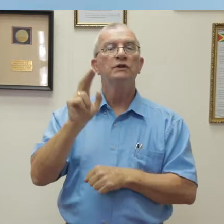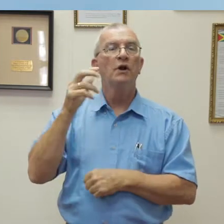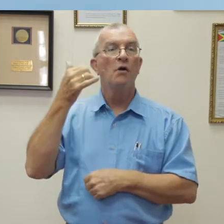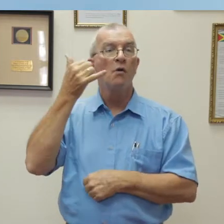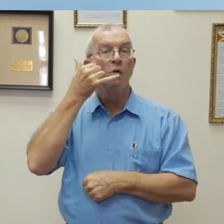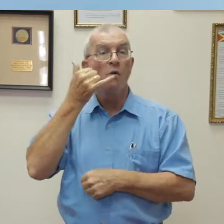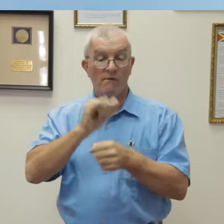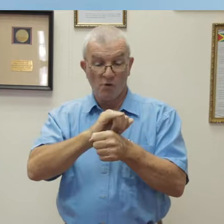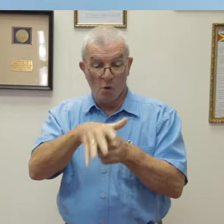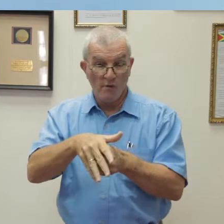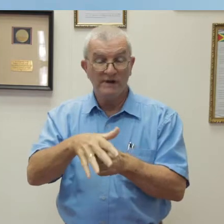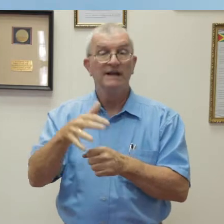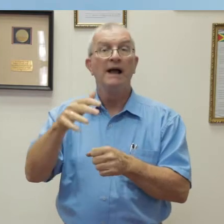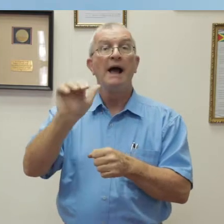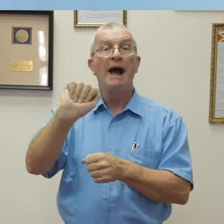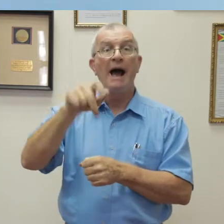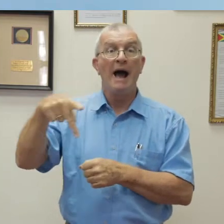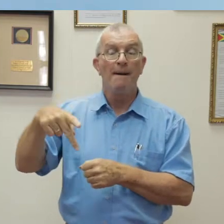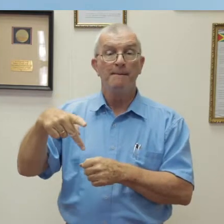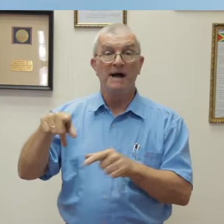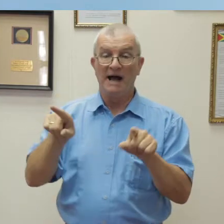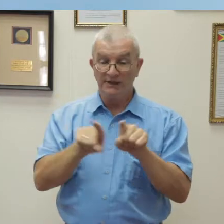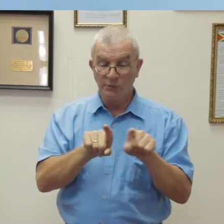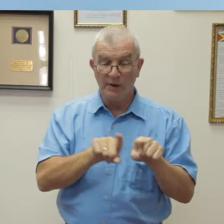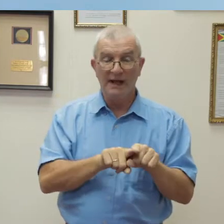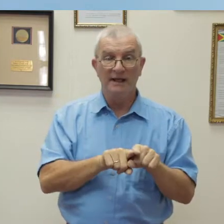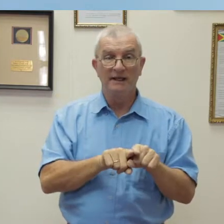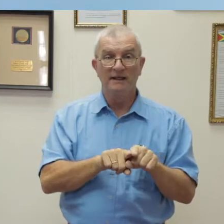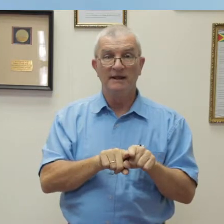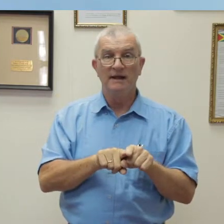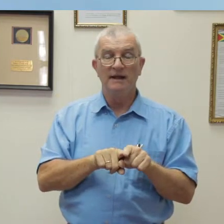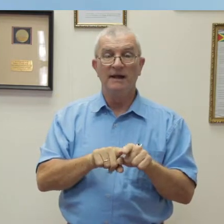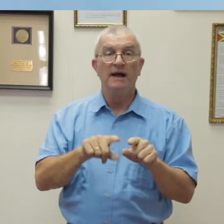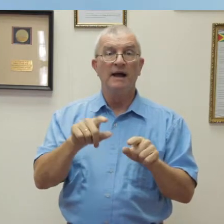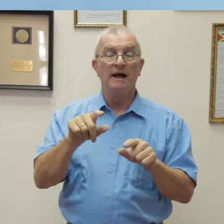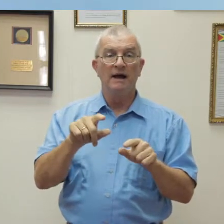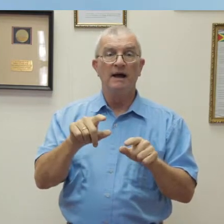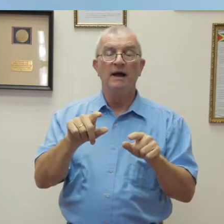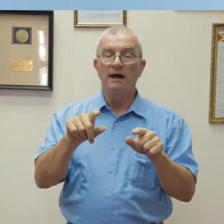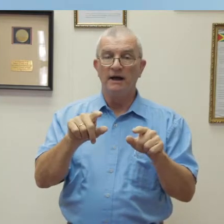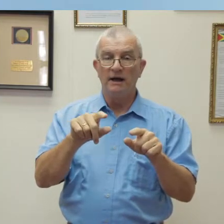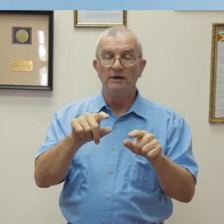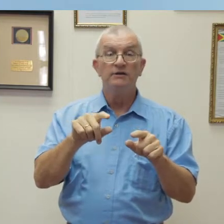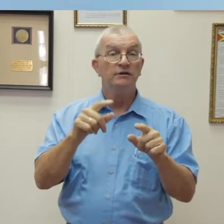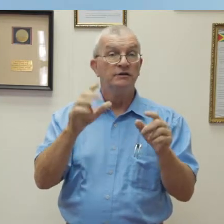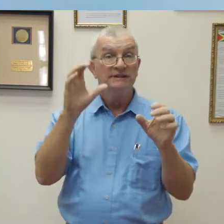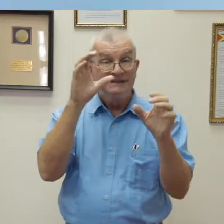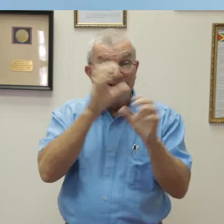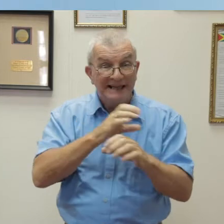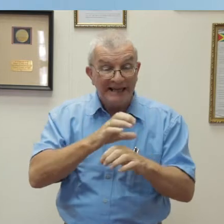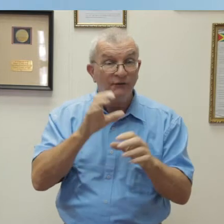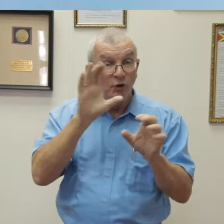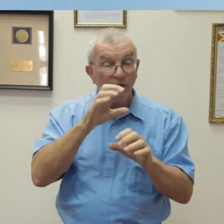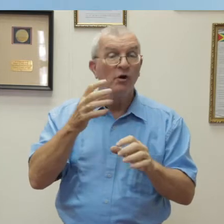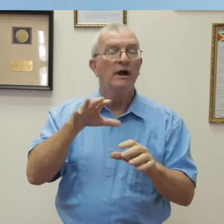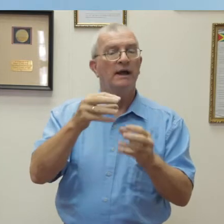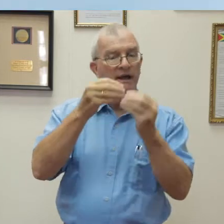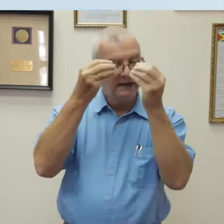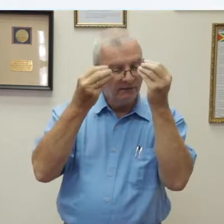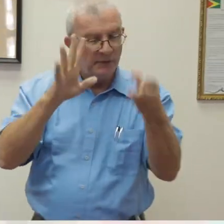as well as the hotline in your regions to seek information on this disease.